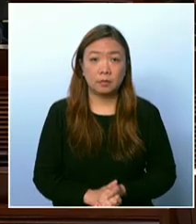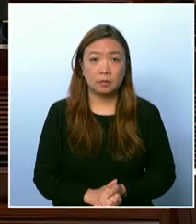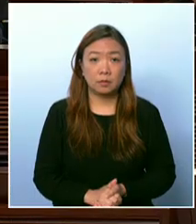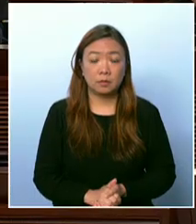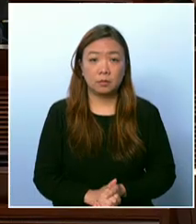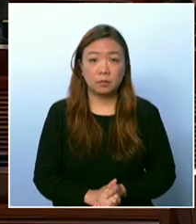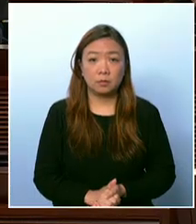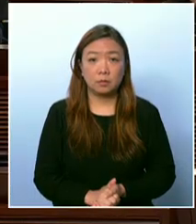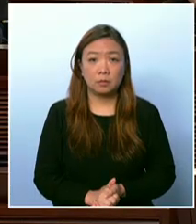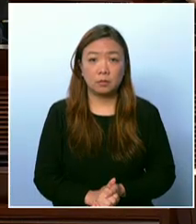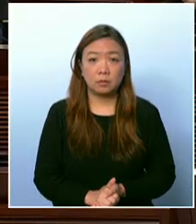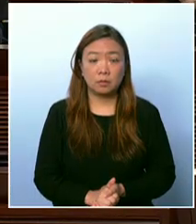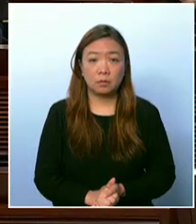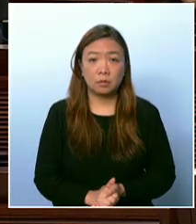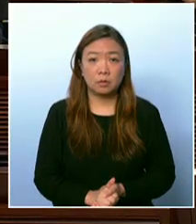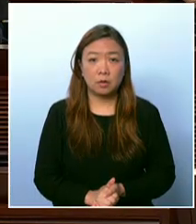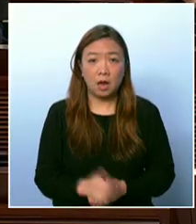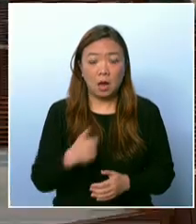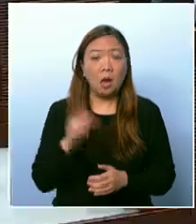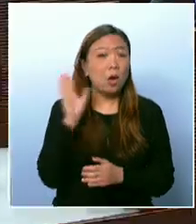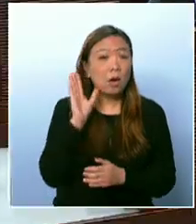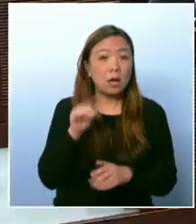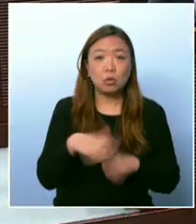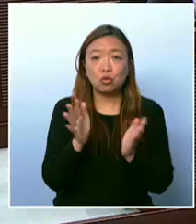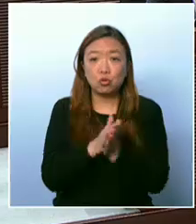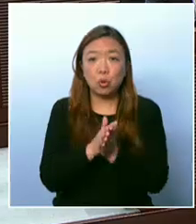hand. Thank you.